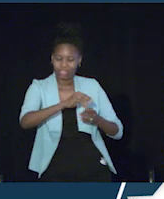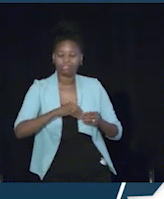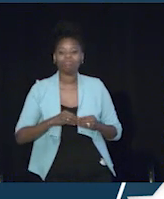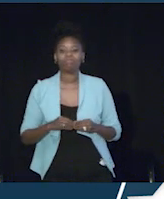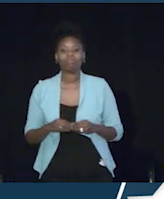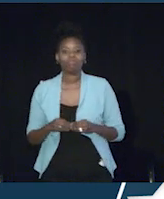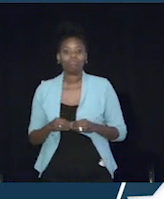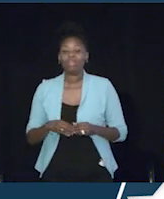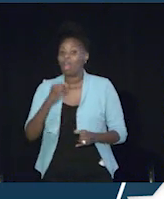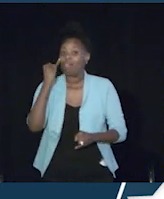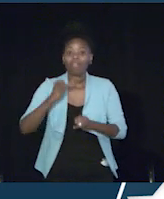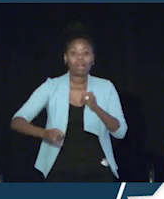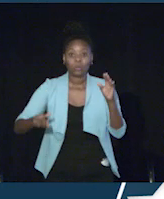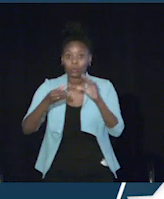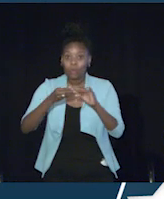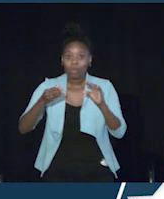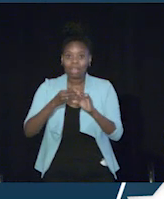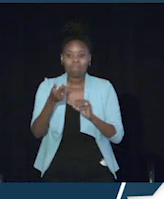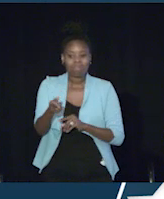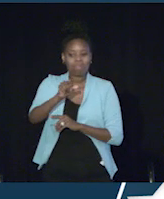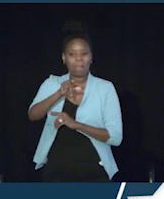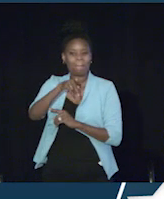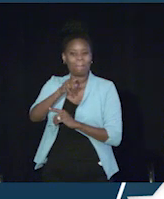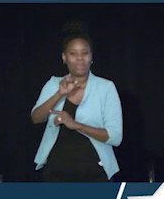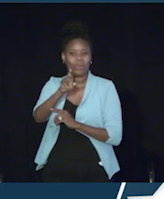success story, I'm going to turn that back to Peter.